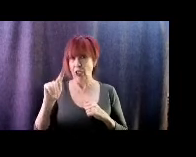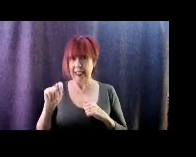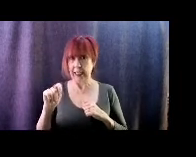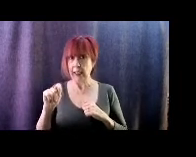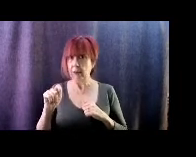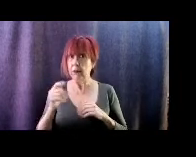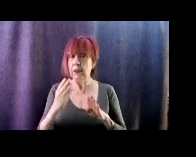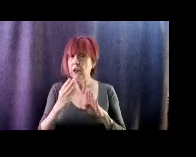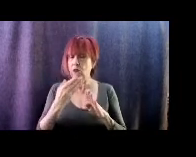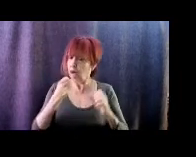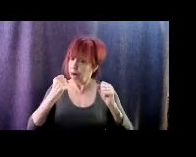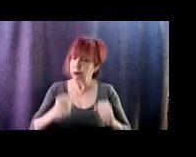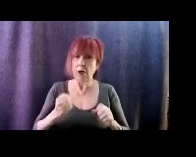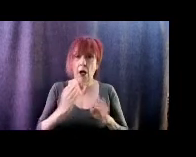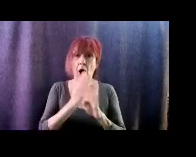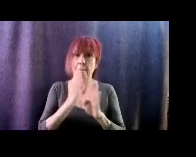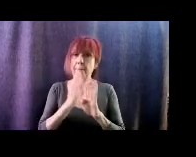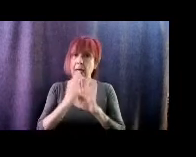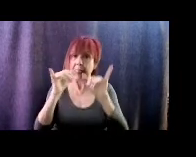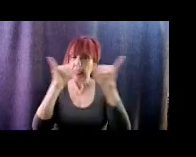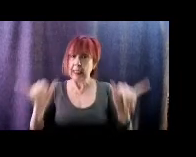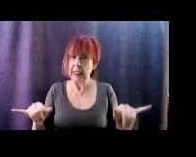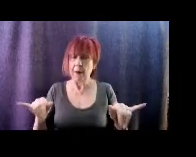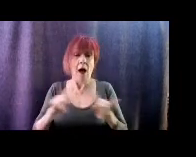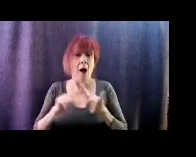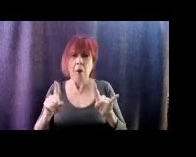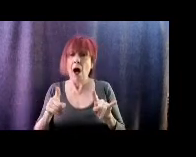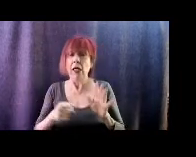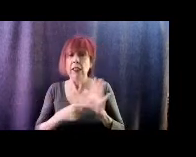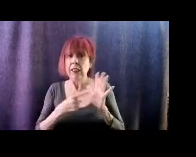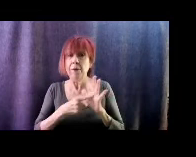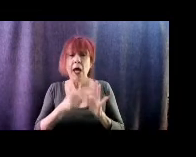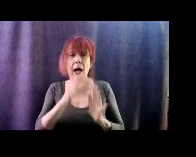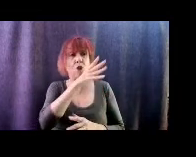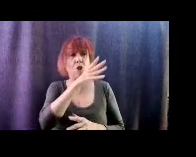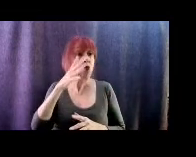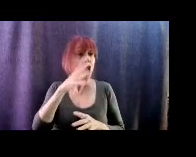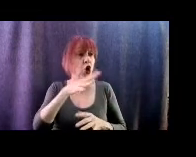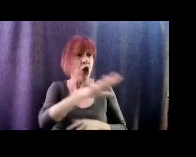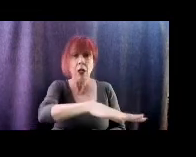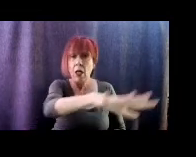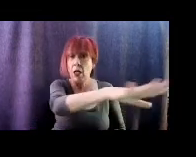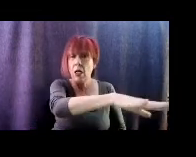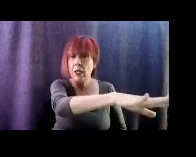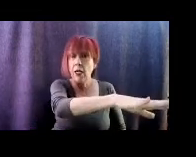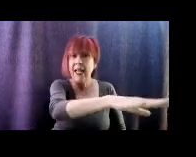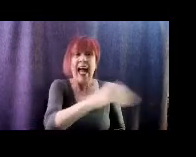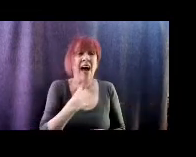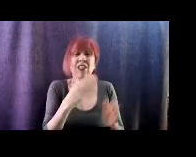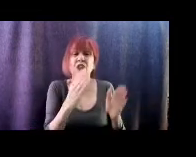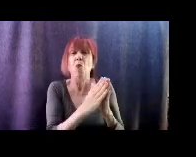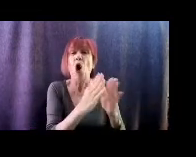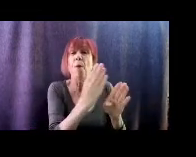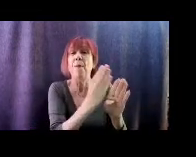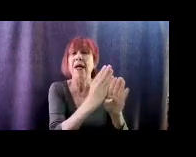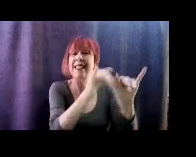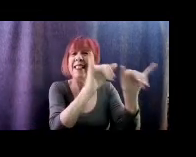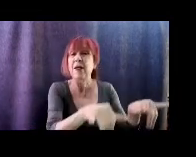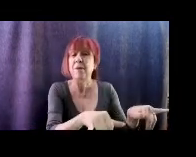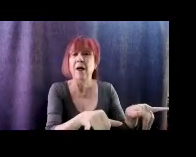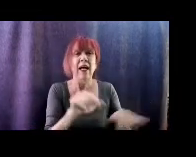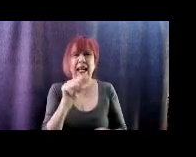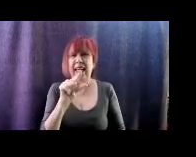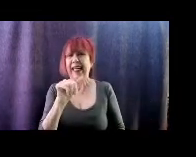in some of our most rural counties, we do have small bus systems that run. Up in Gilmer County, we have the Little Kanawha